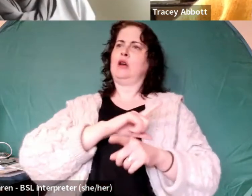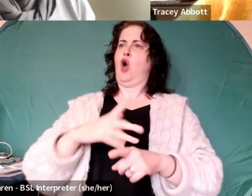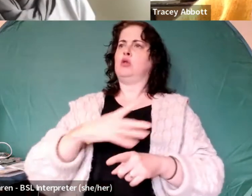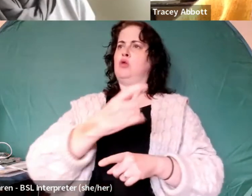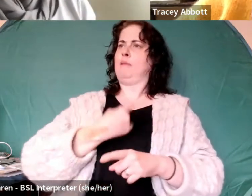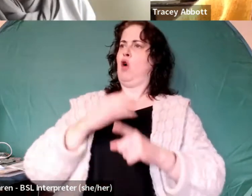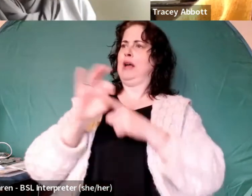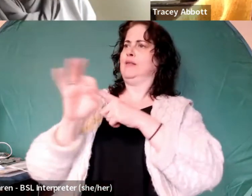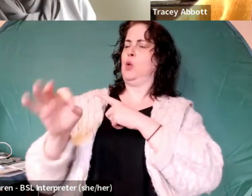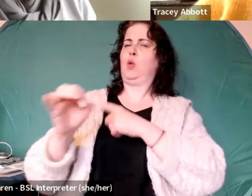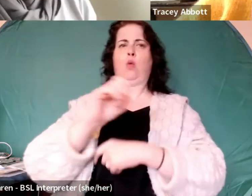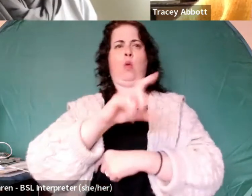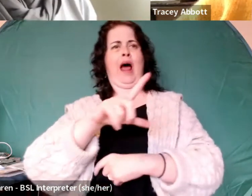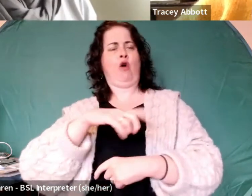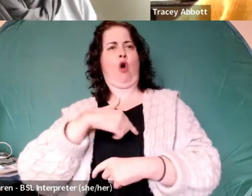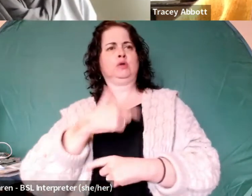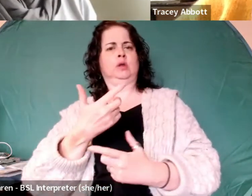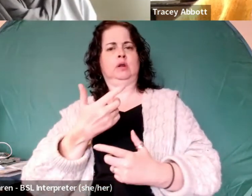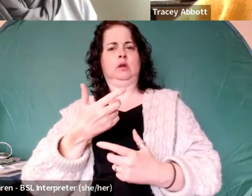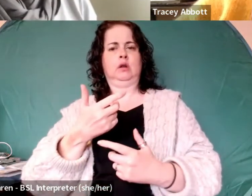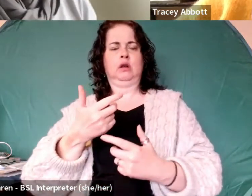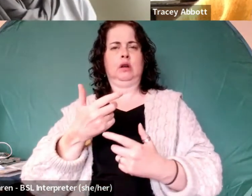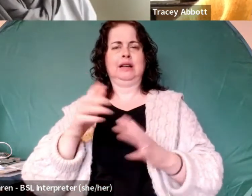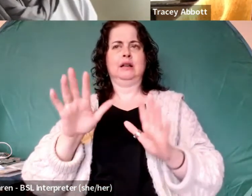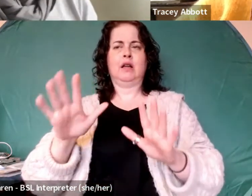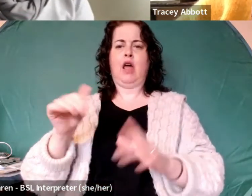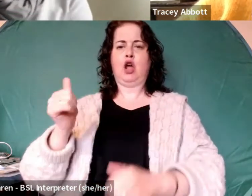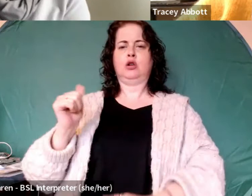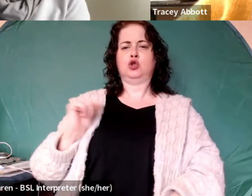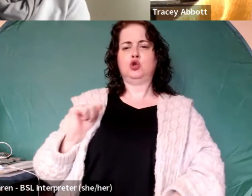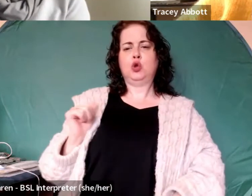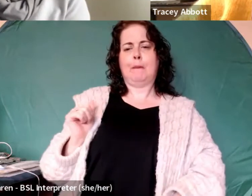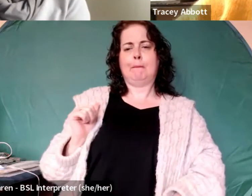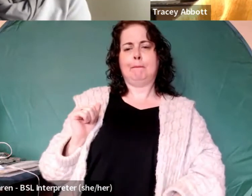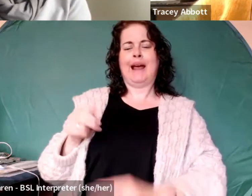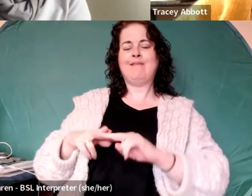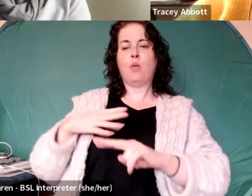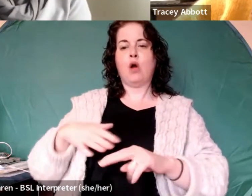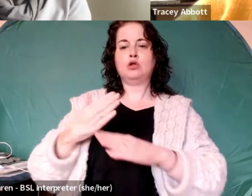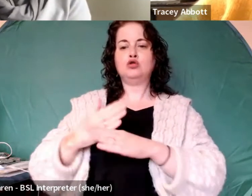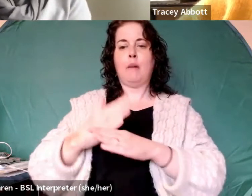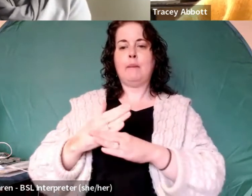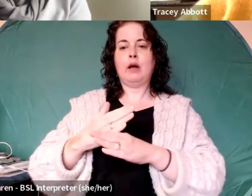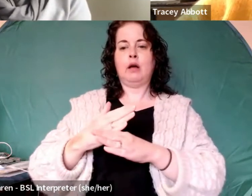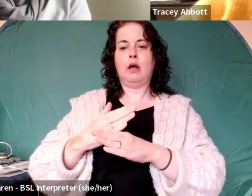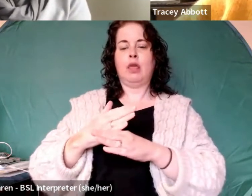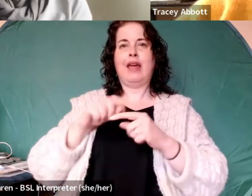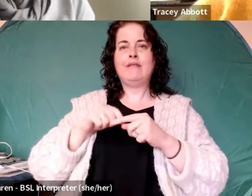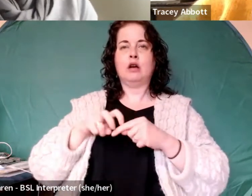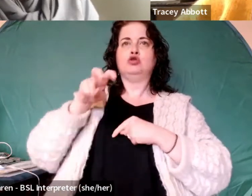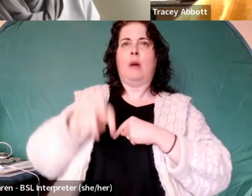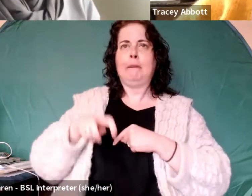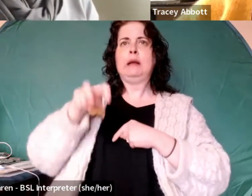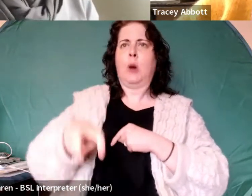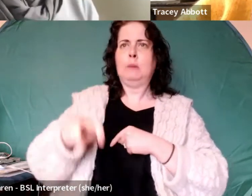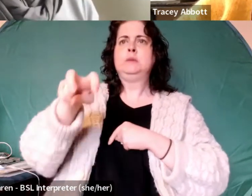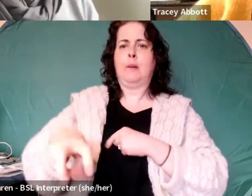an interview, and why don't they just, and there's that kind of assumption that if somebody wants a job, then they'll jump through those